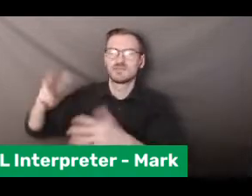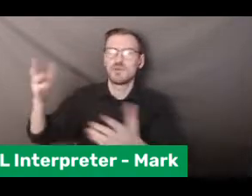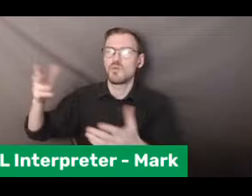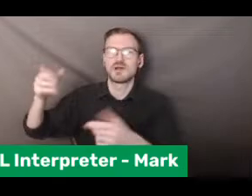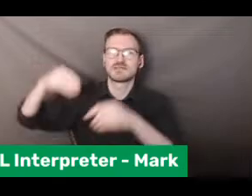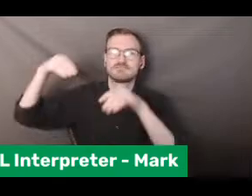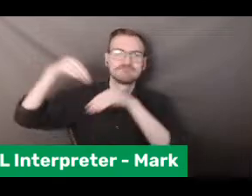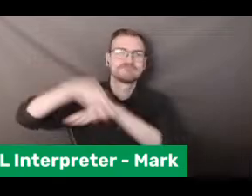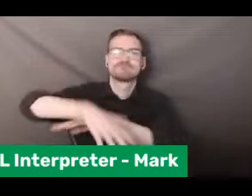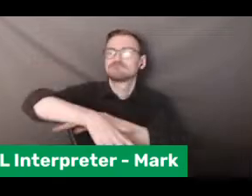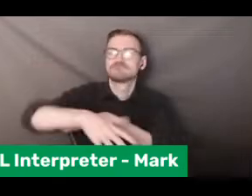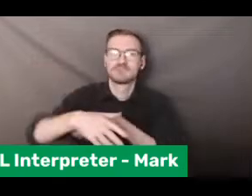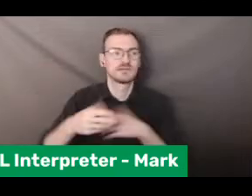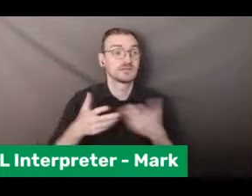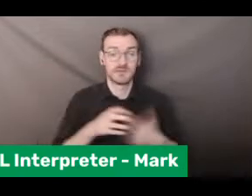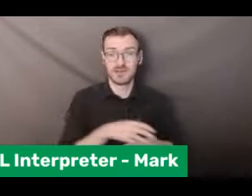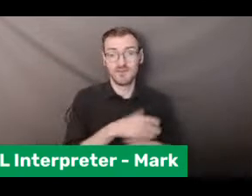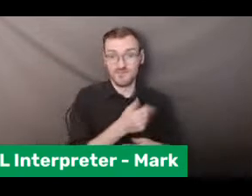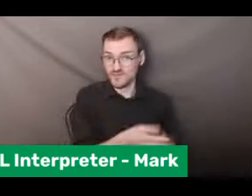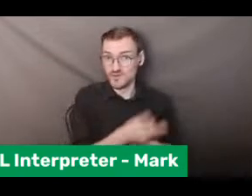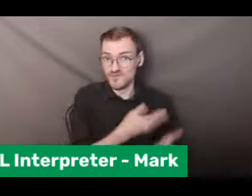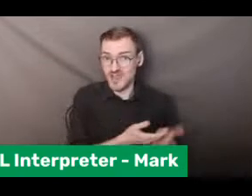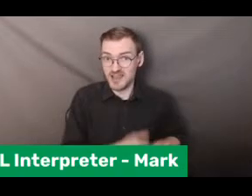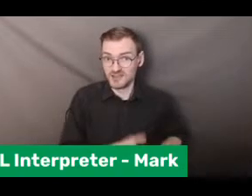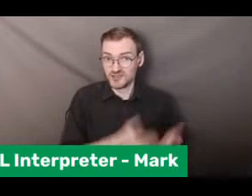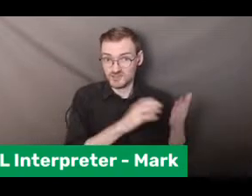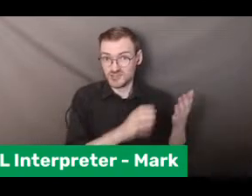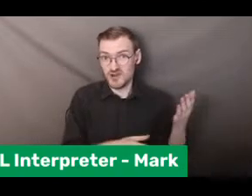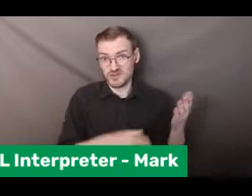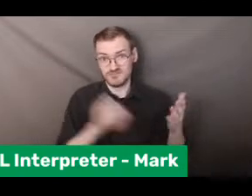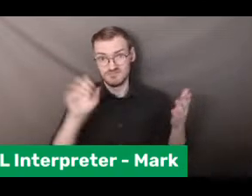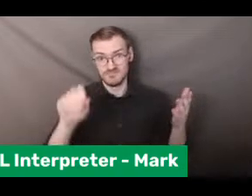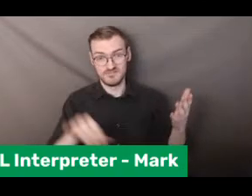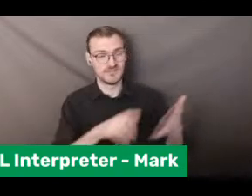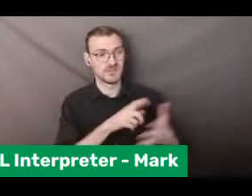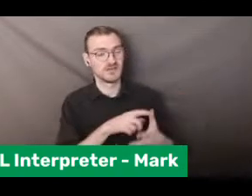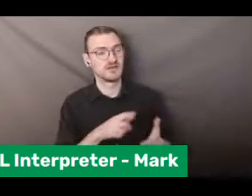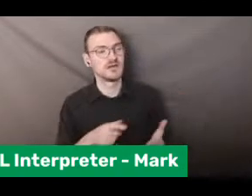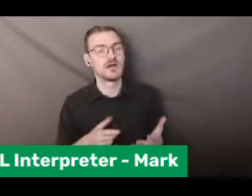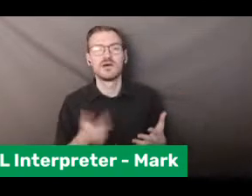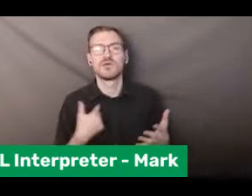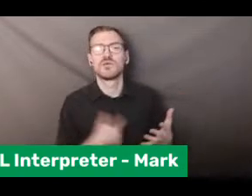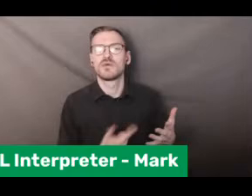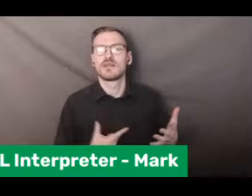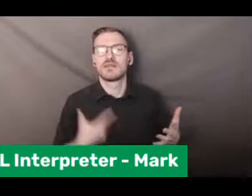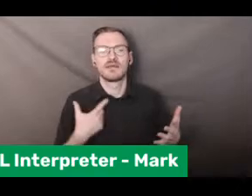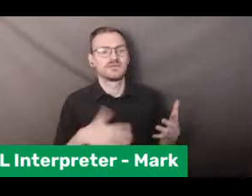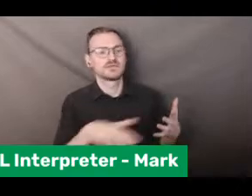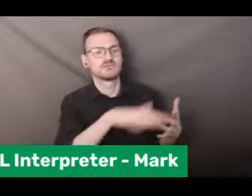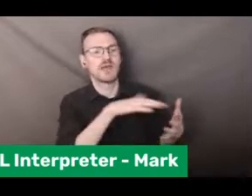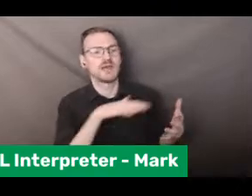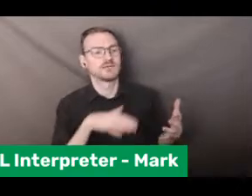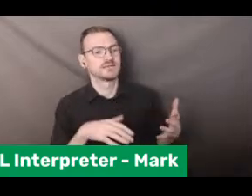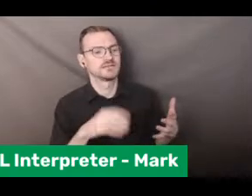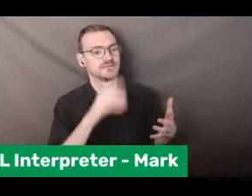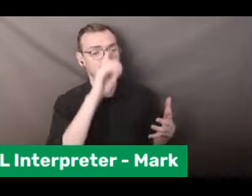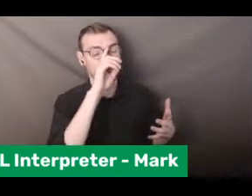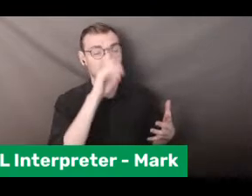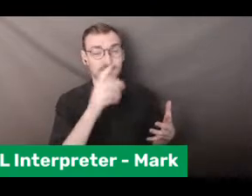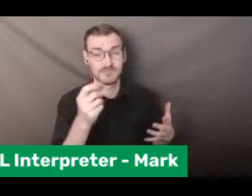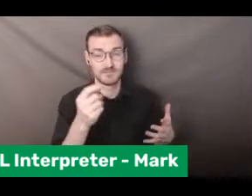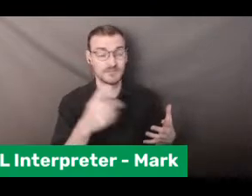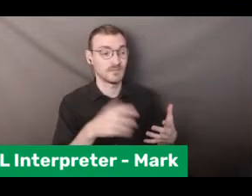Chicago. We live in a space where it is impossible to